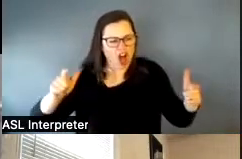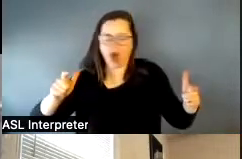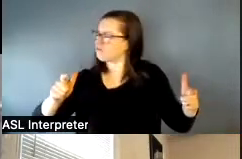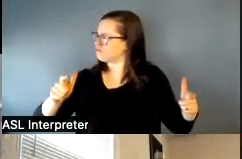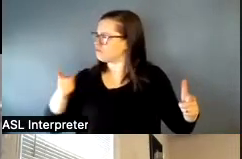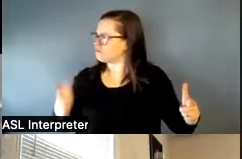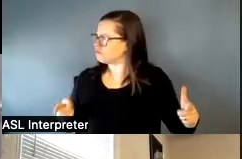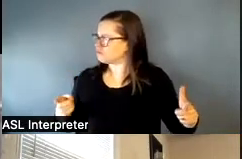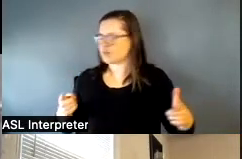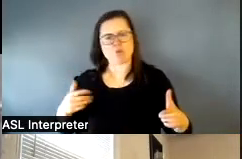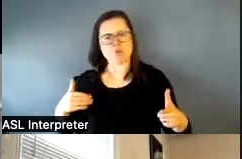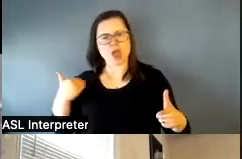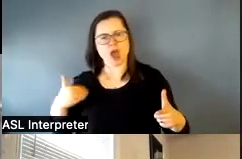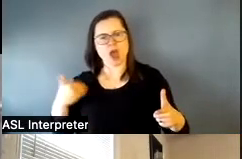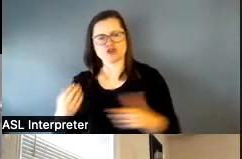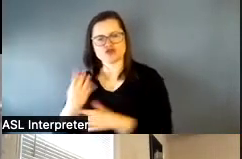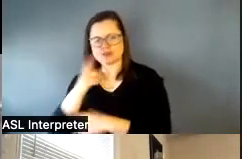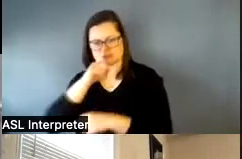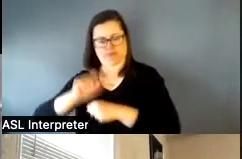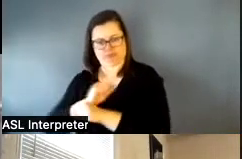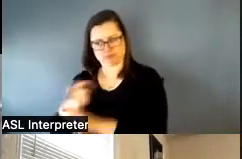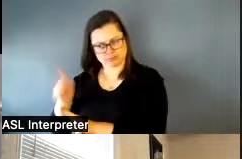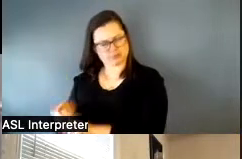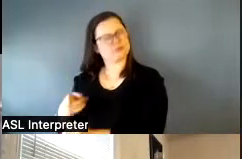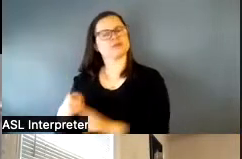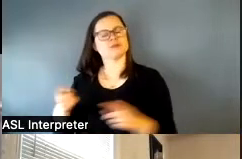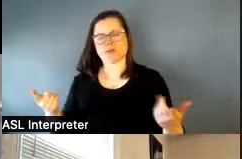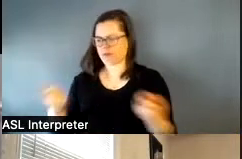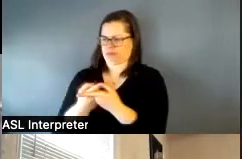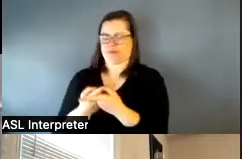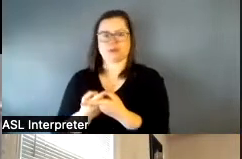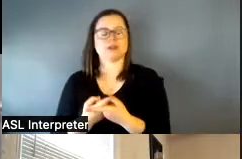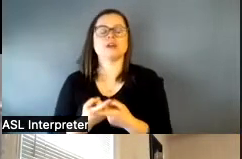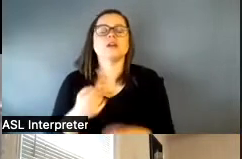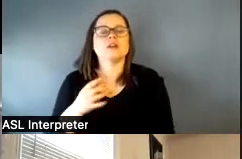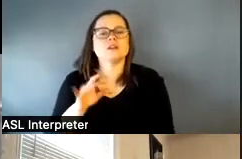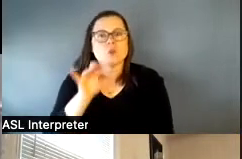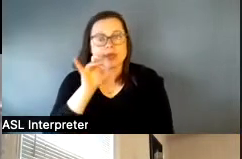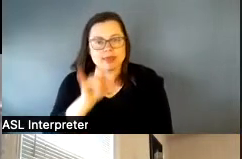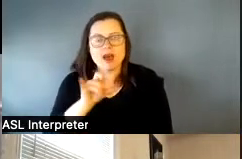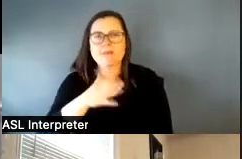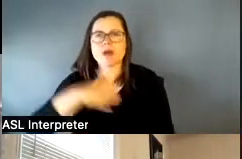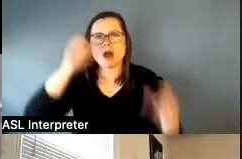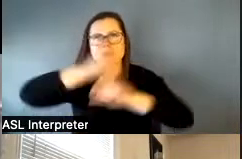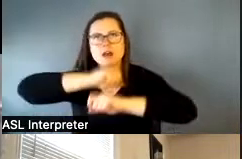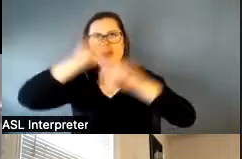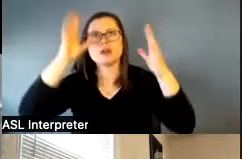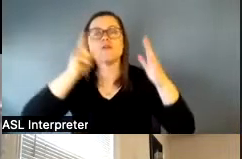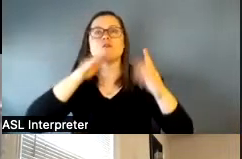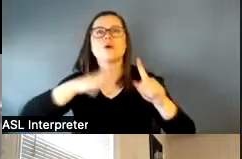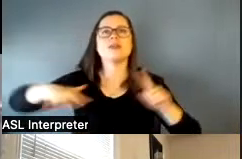most interesting things that really transformed the way I was thinking about space